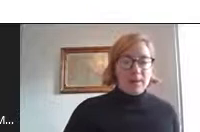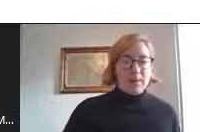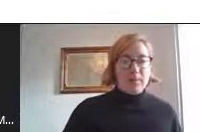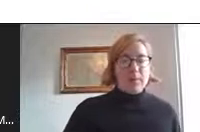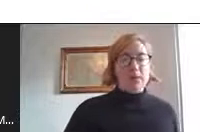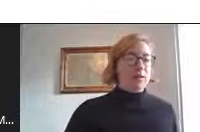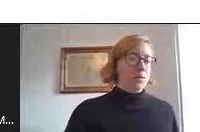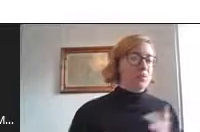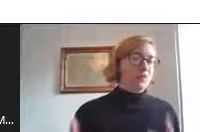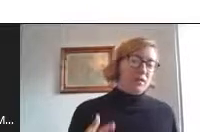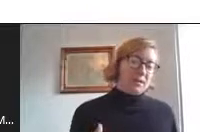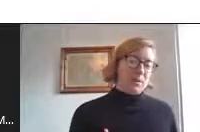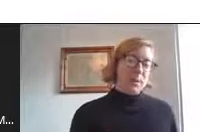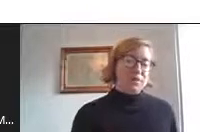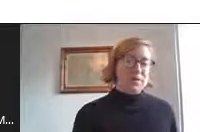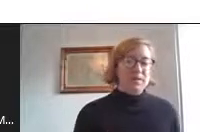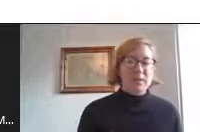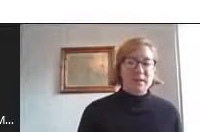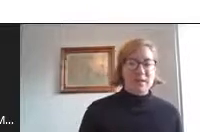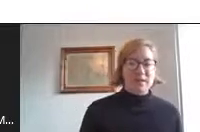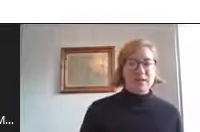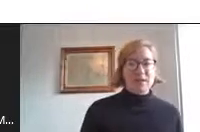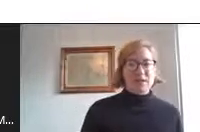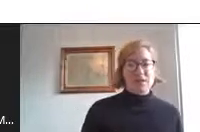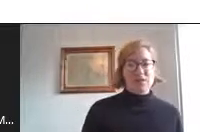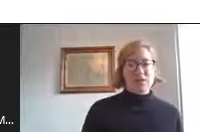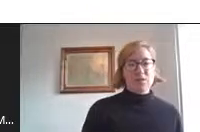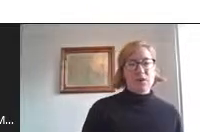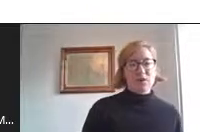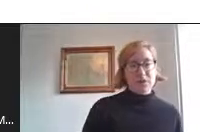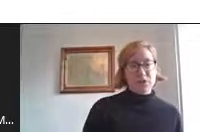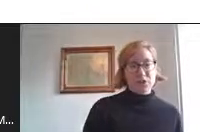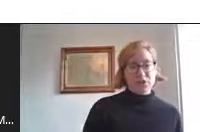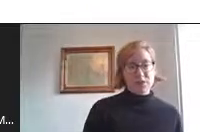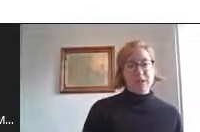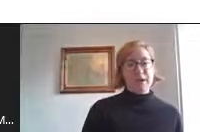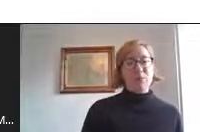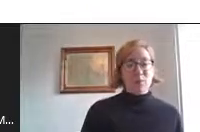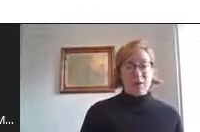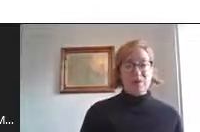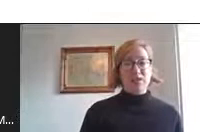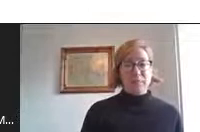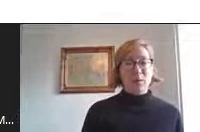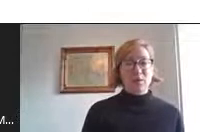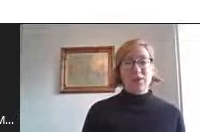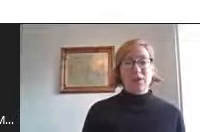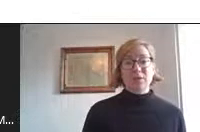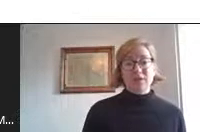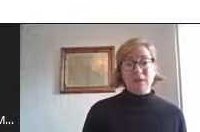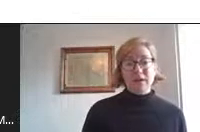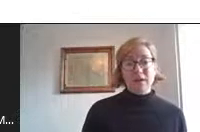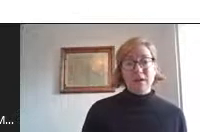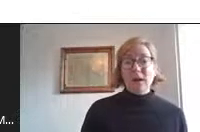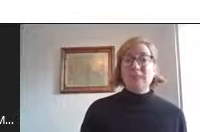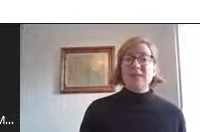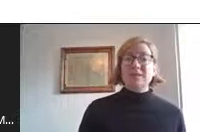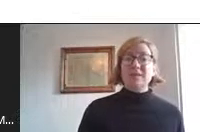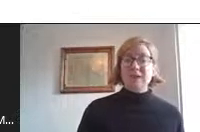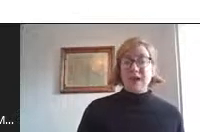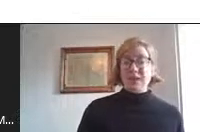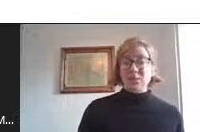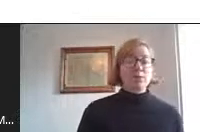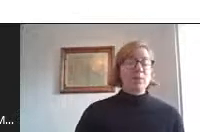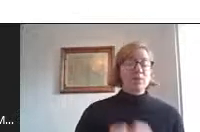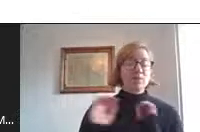Okay, so yeah, you want to reduce these perpetuating or maintaining factors. So the first one is reducing any pressure that's put on the child to speak.